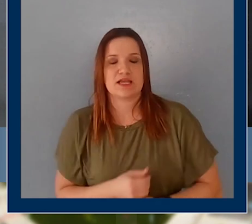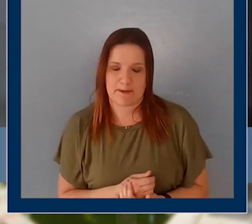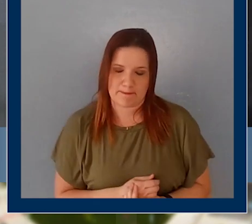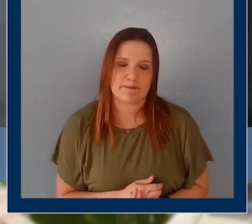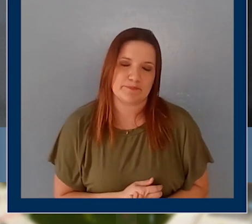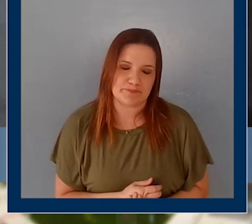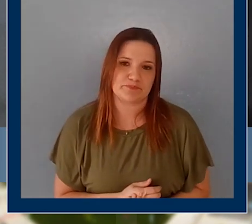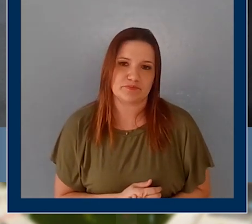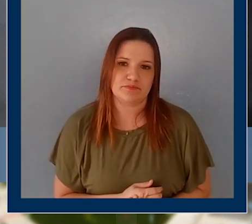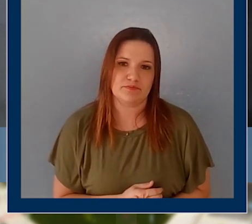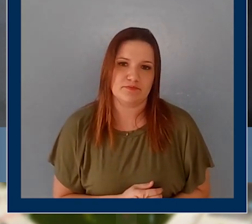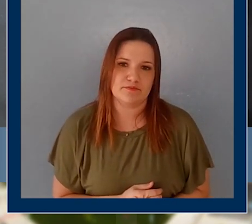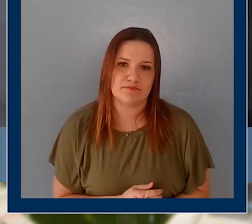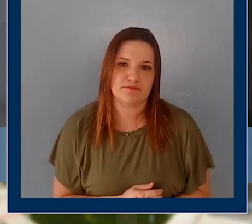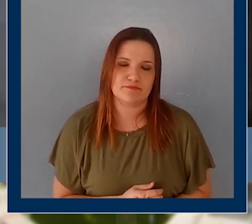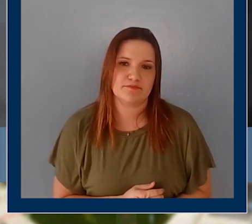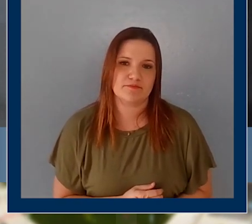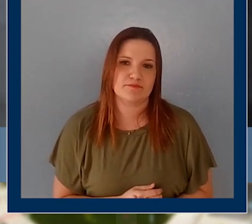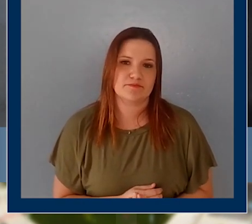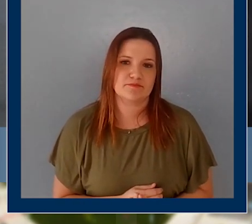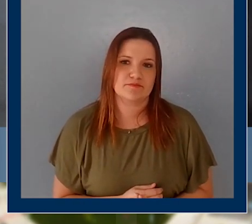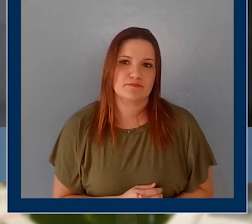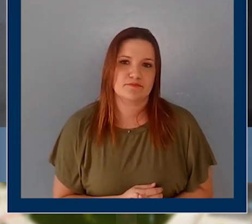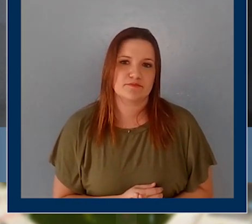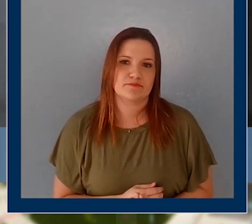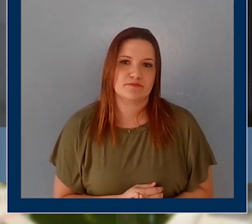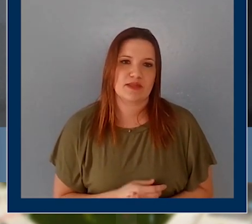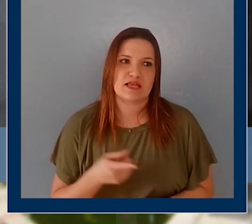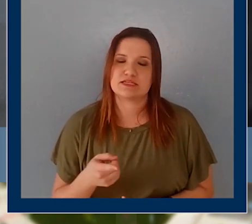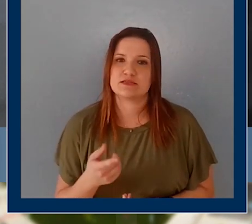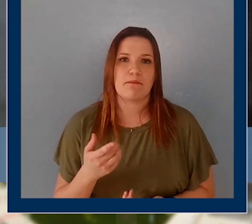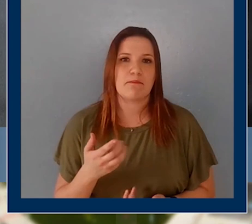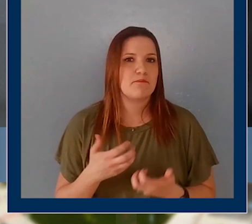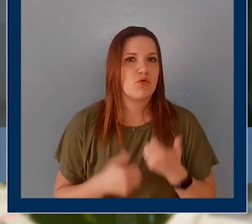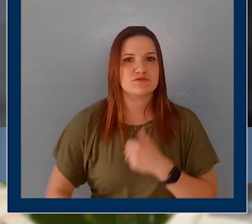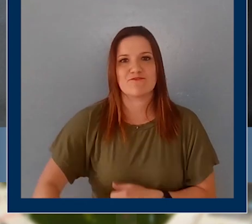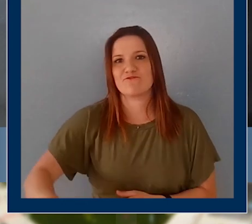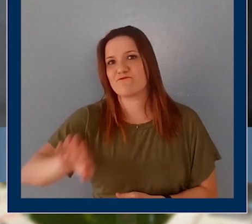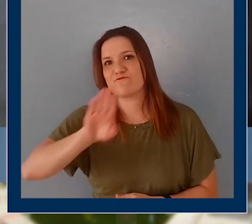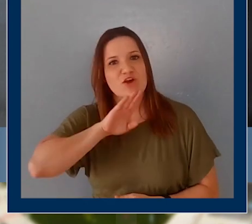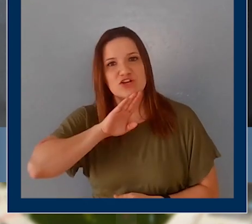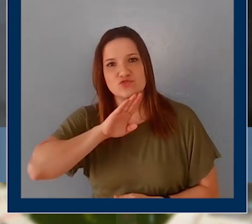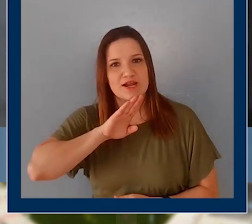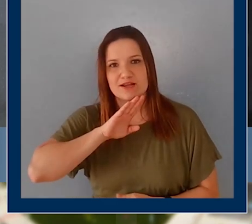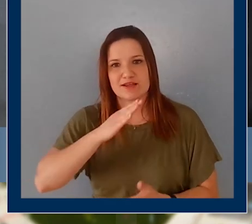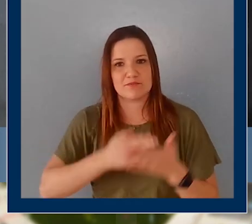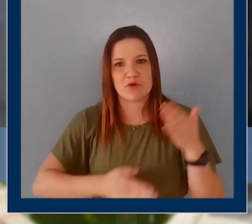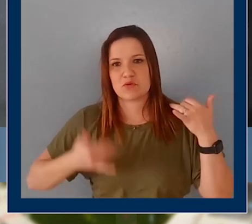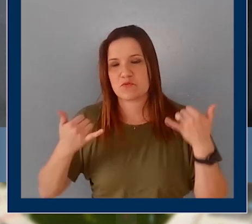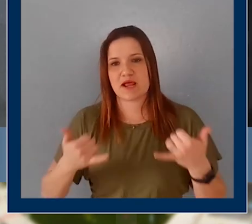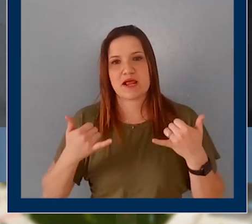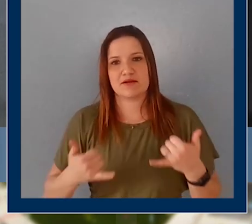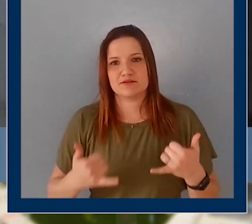Sierra View has done, nursing homes, what the county has done. Okay. So that's county-wide, the